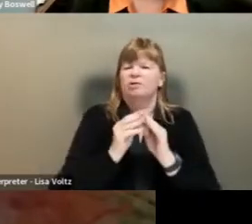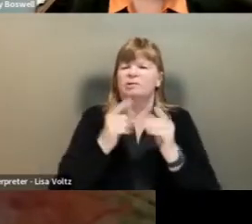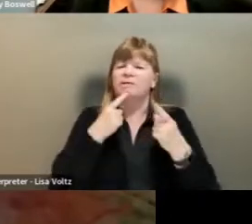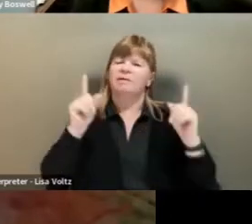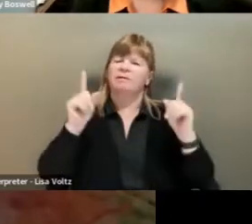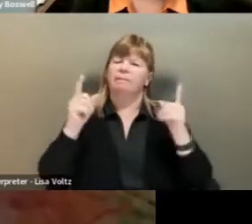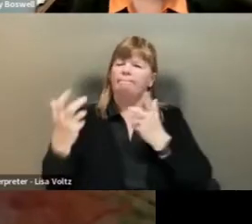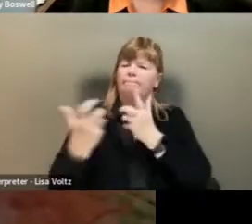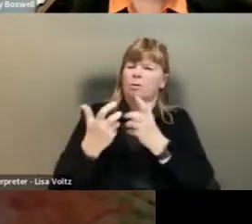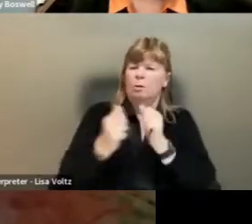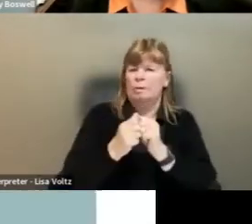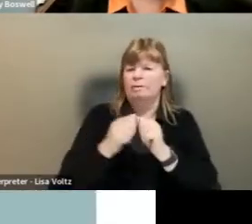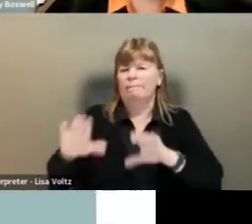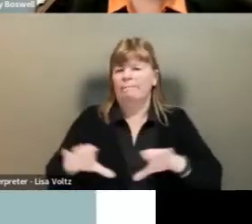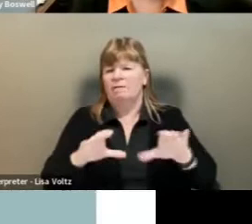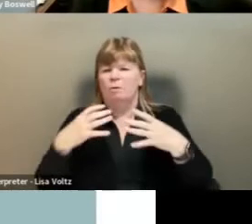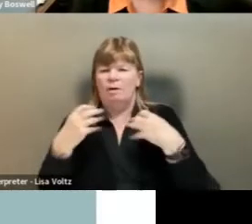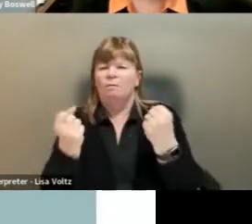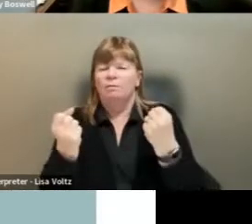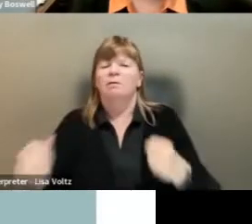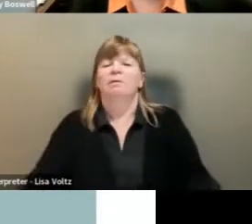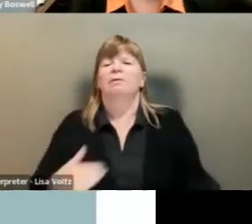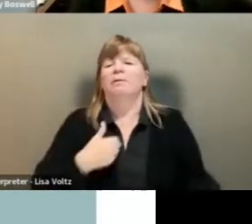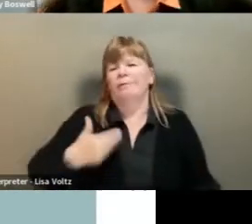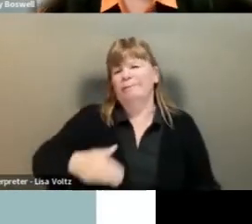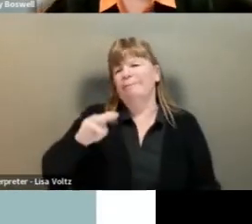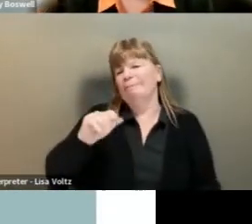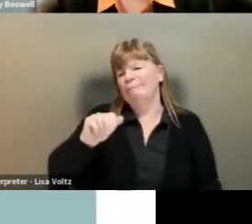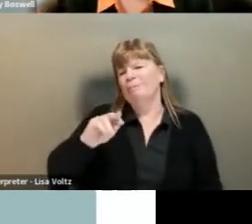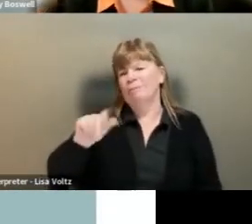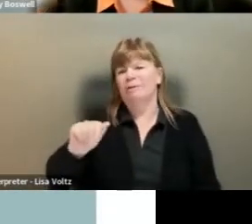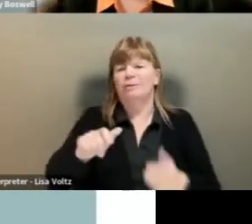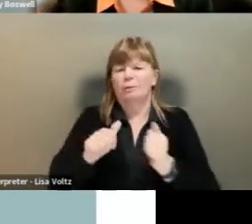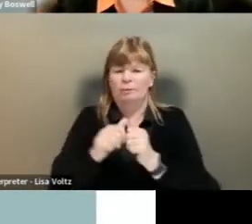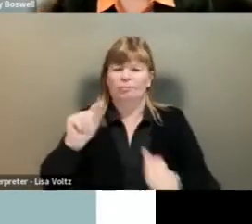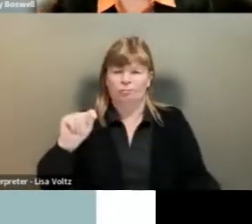with behavioral health. And again, I'm Maria Crowley with the TARC.